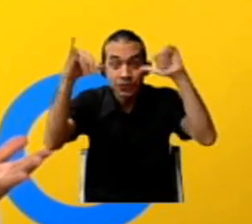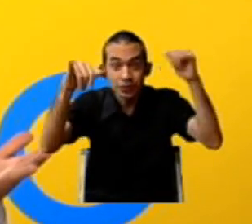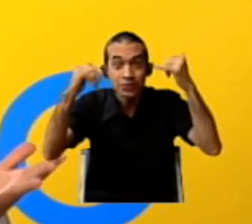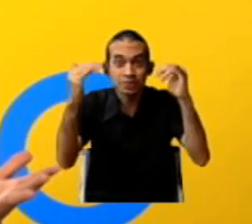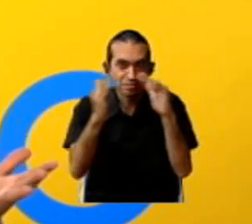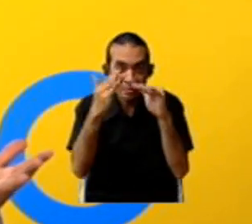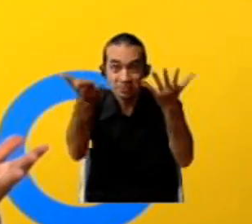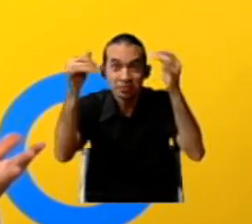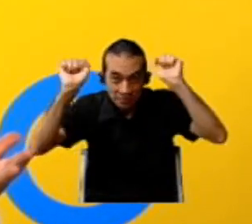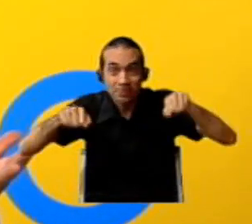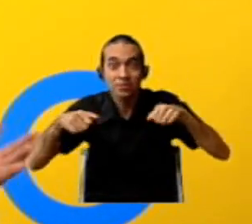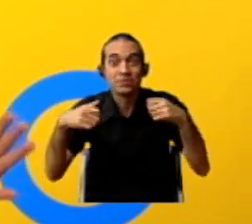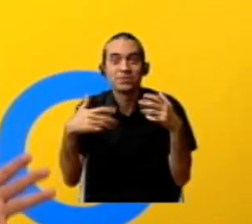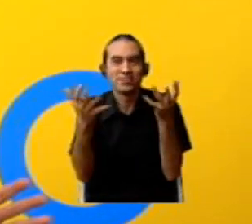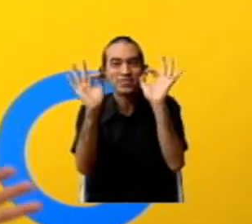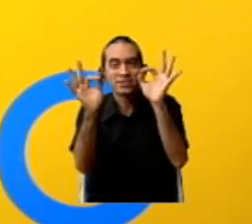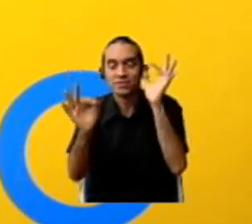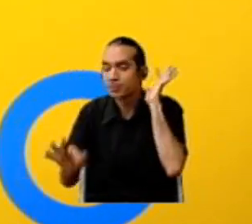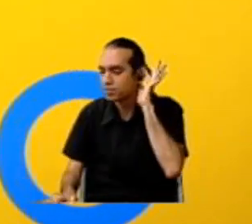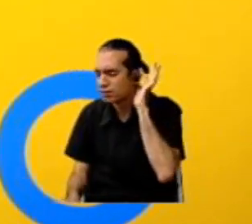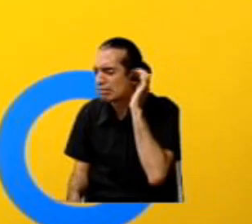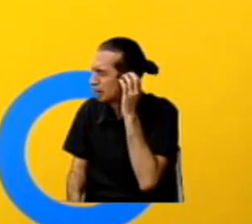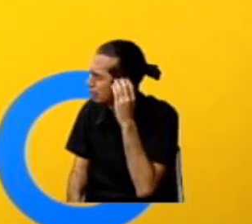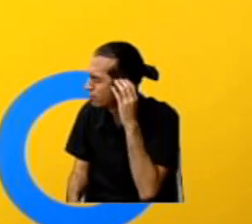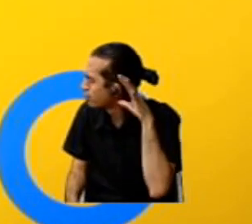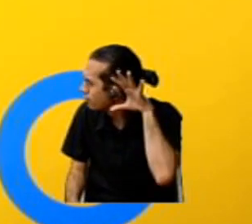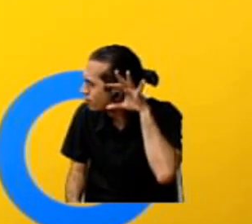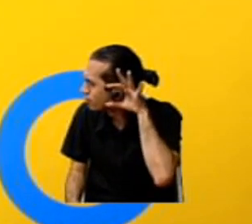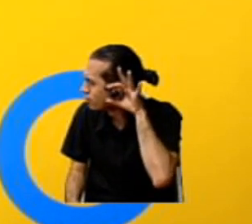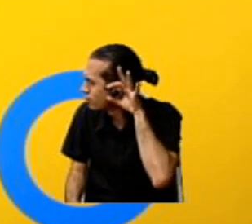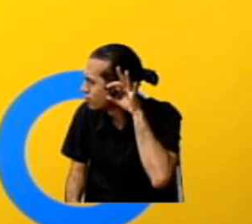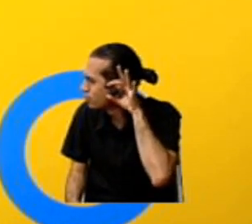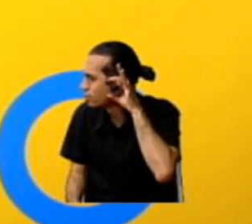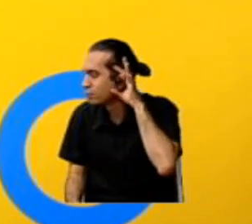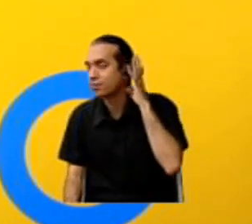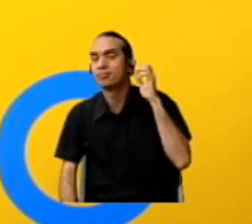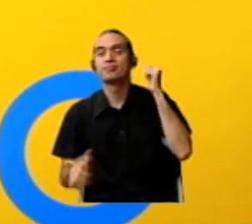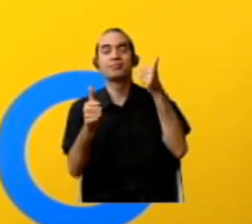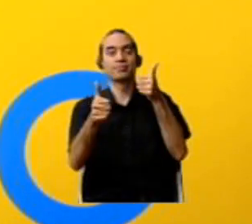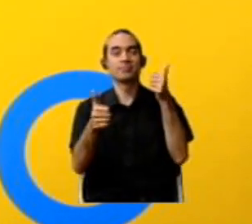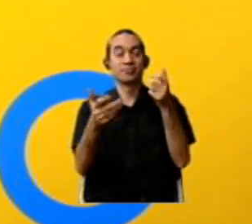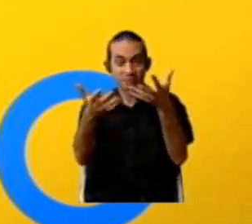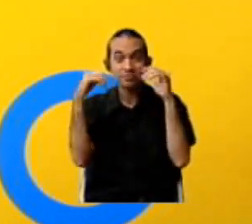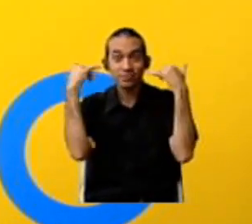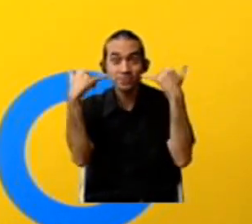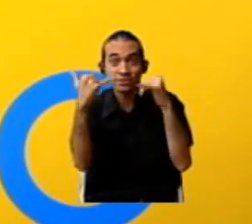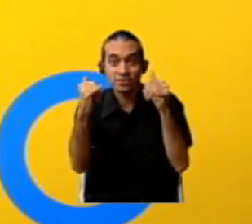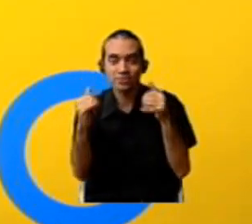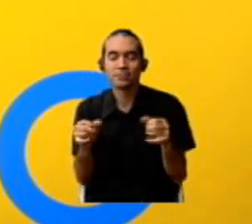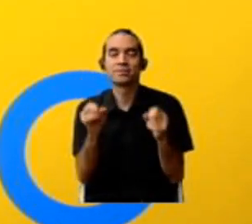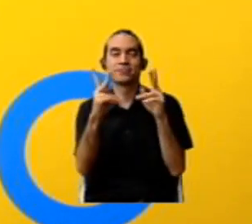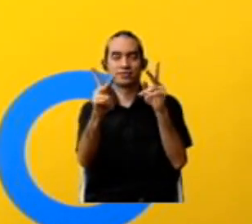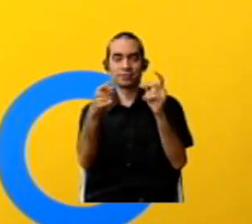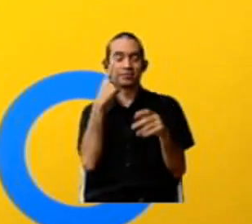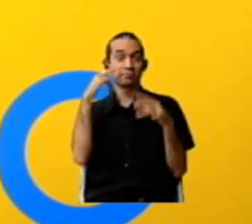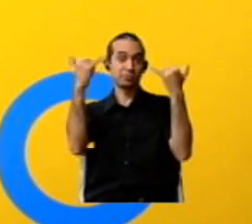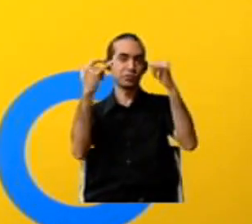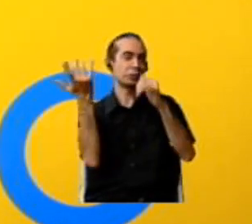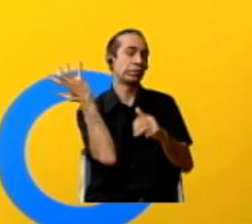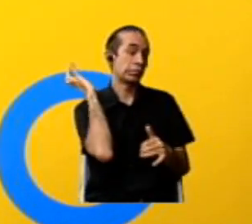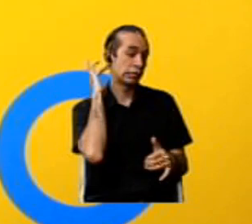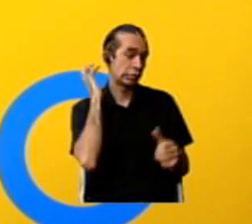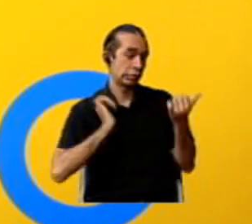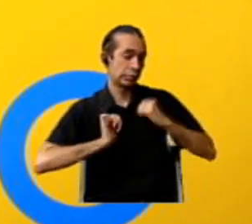home? Yeah? I can't hear you. Yes, you want to play a game? Okay, let's play pretend once